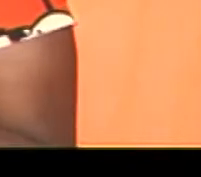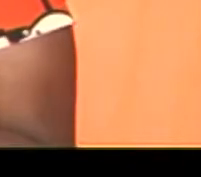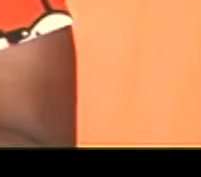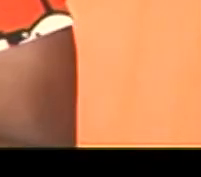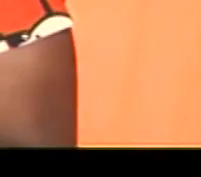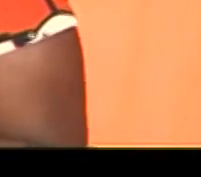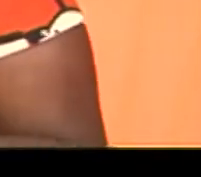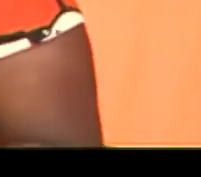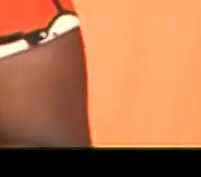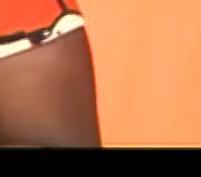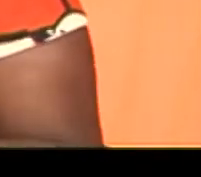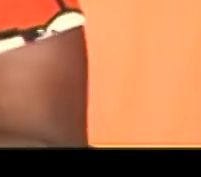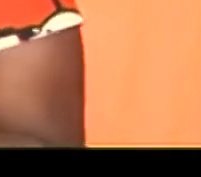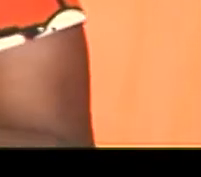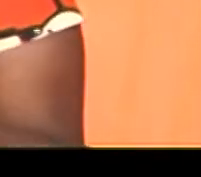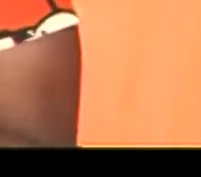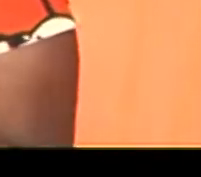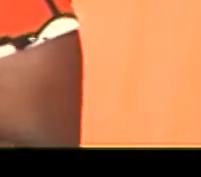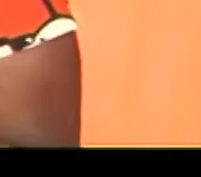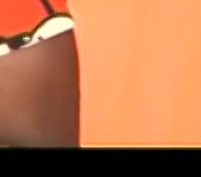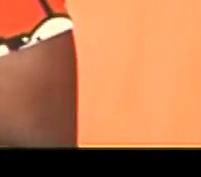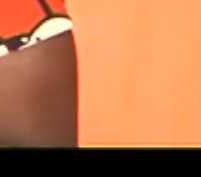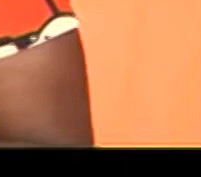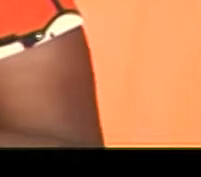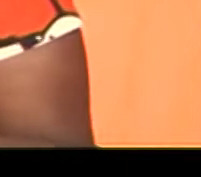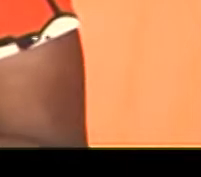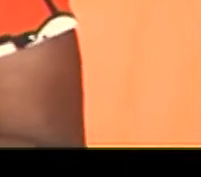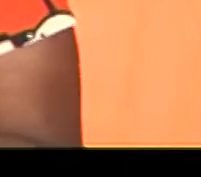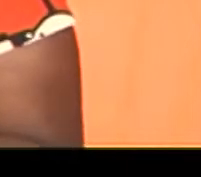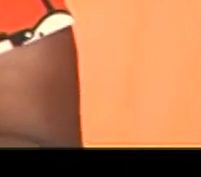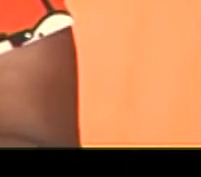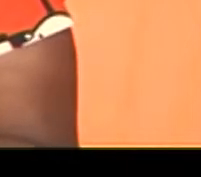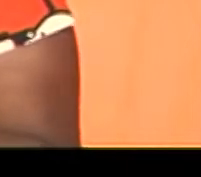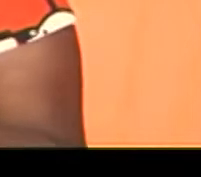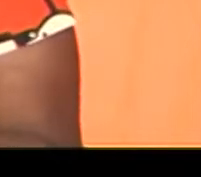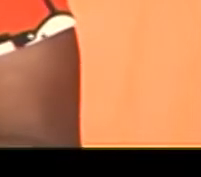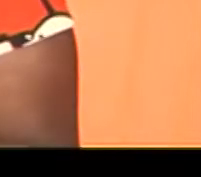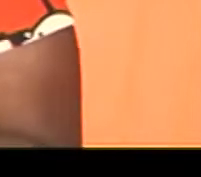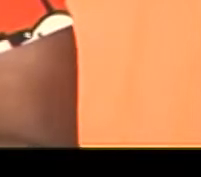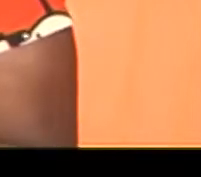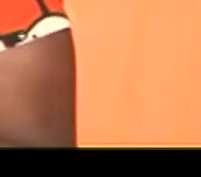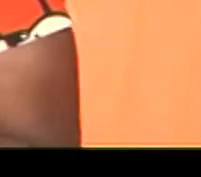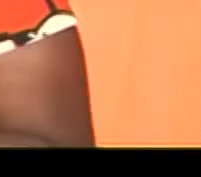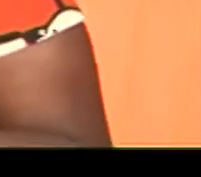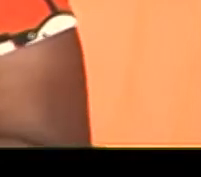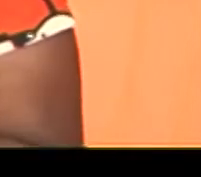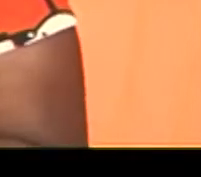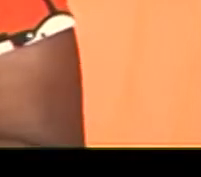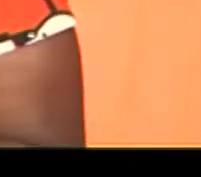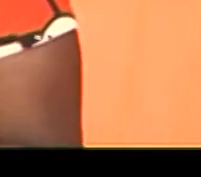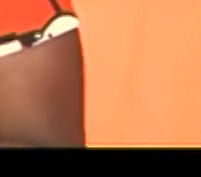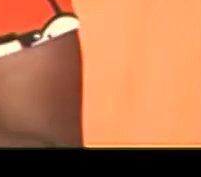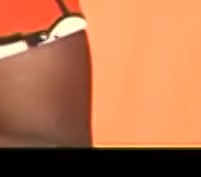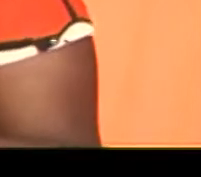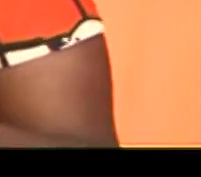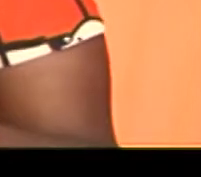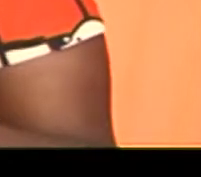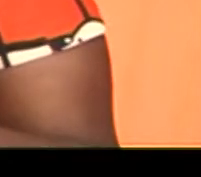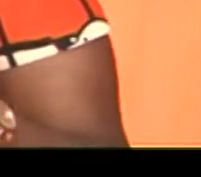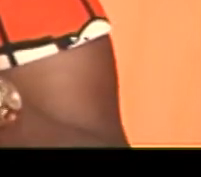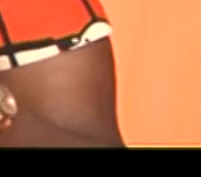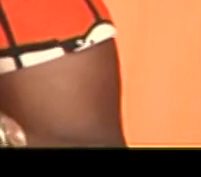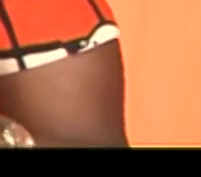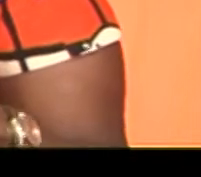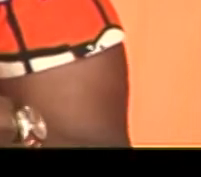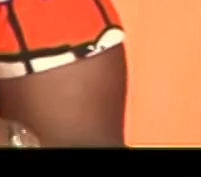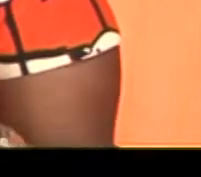He doesn't love you because you're short or you're tall. He doesn't love you because of something that you did. God loves you, and God loves you unconditionally. And so I want you